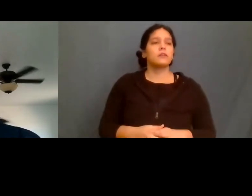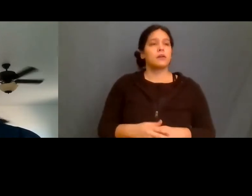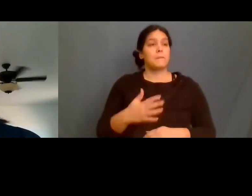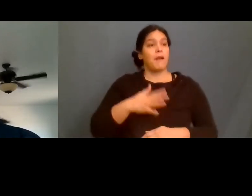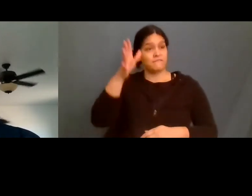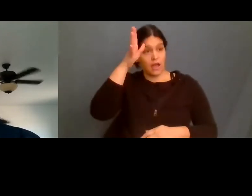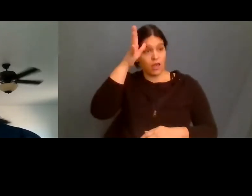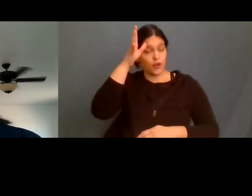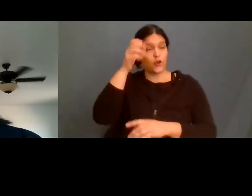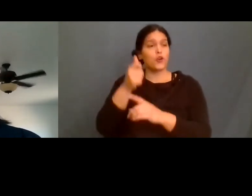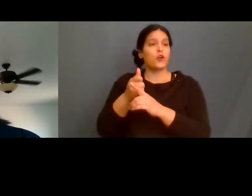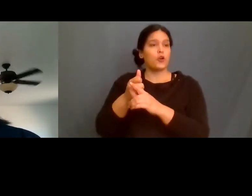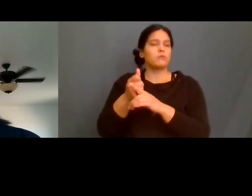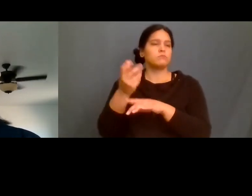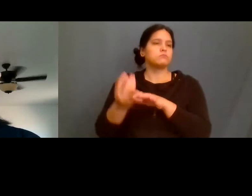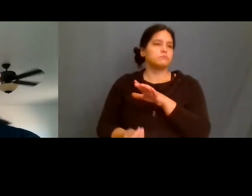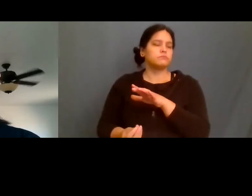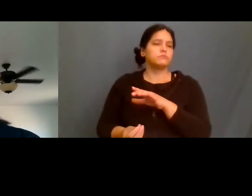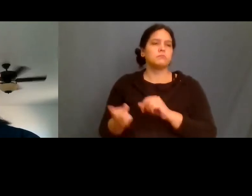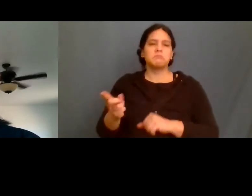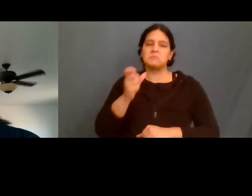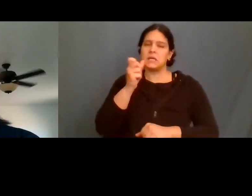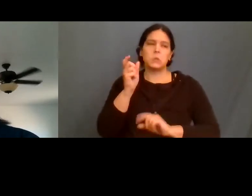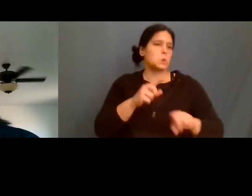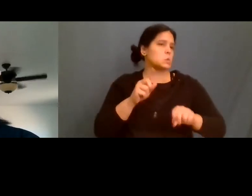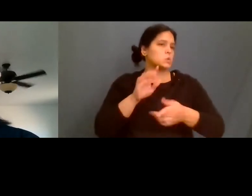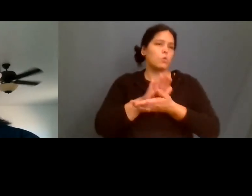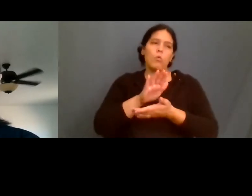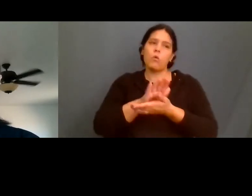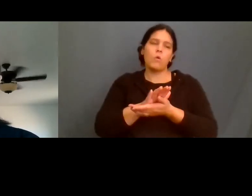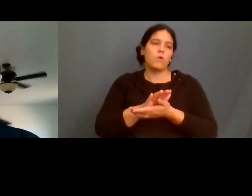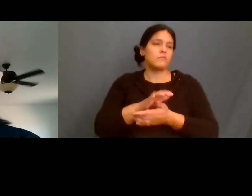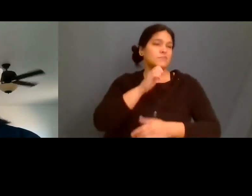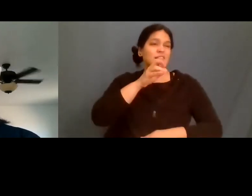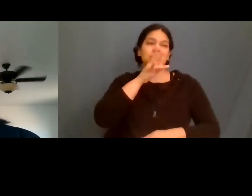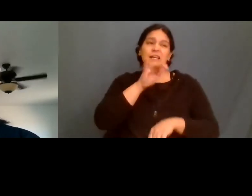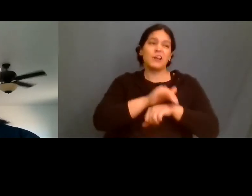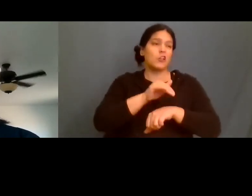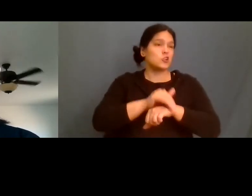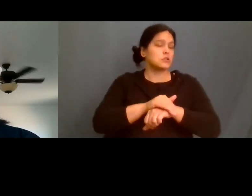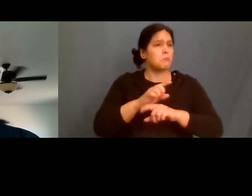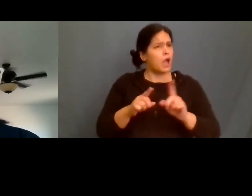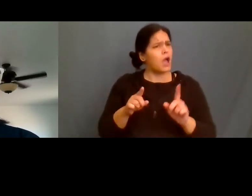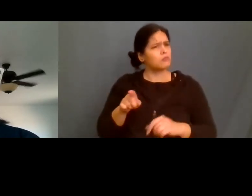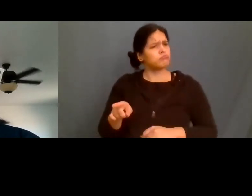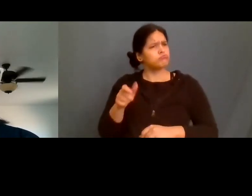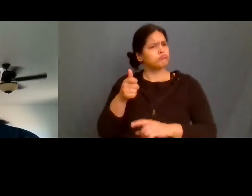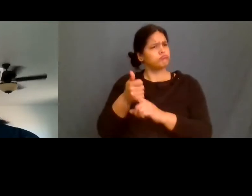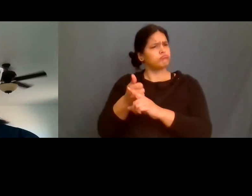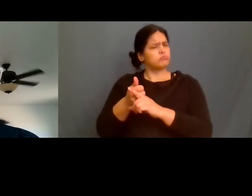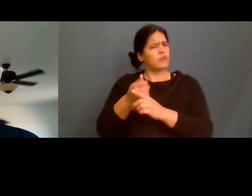father, my late father, he didn't go to school, and he didn't speak English, but he was very fluent in